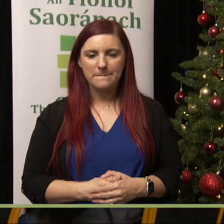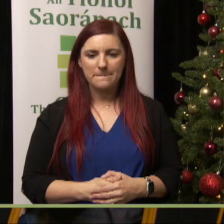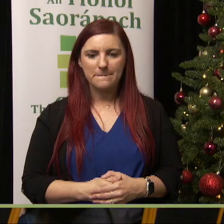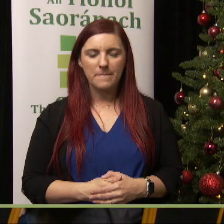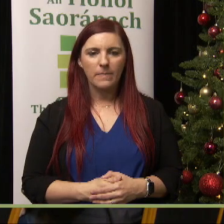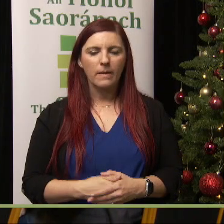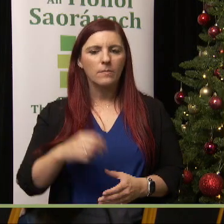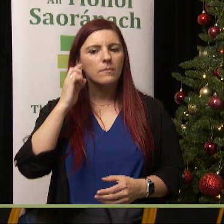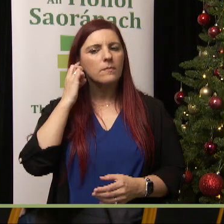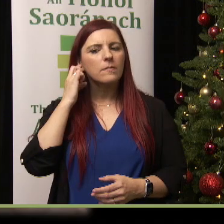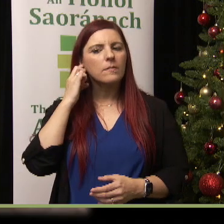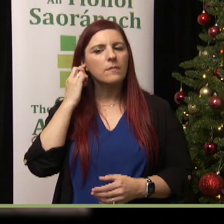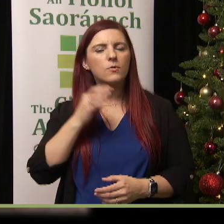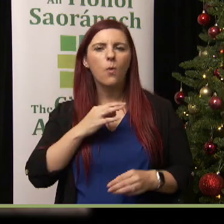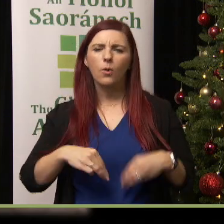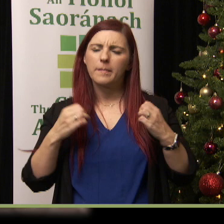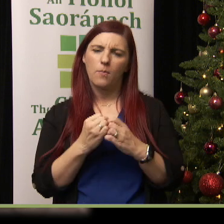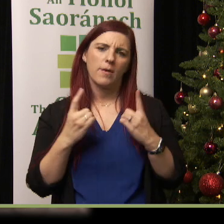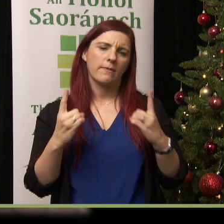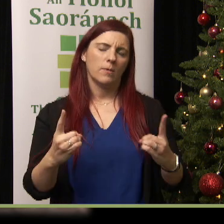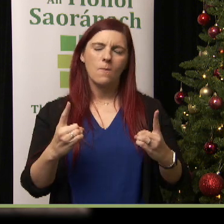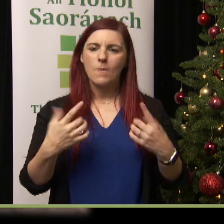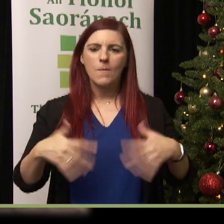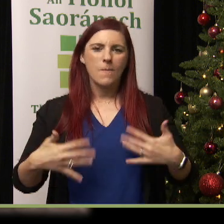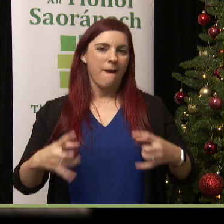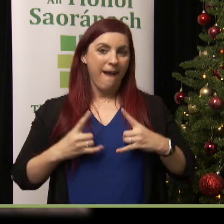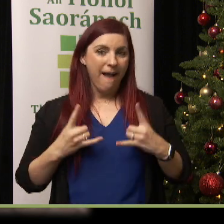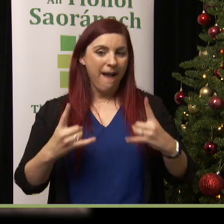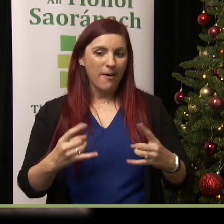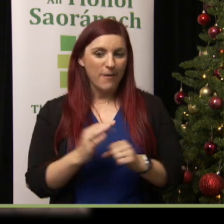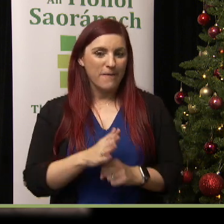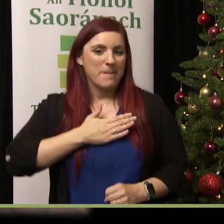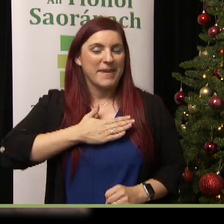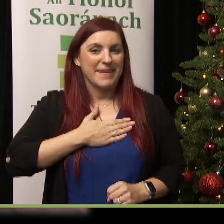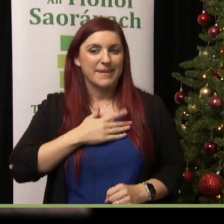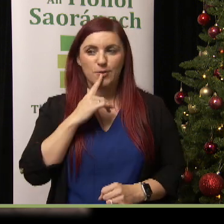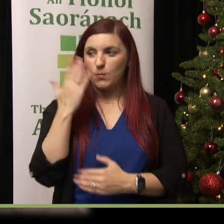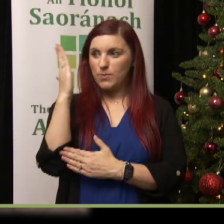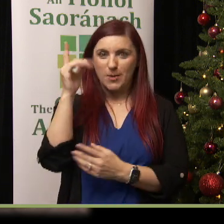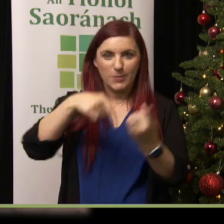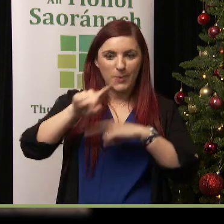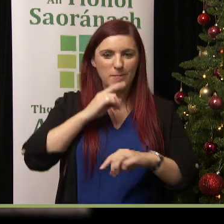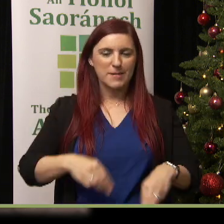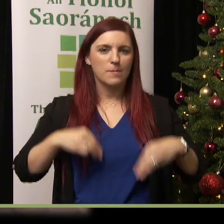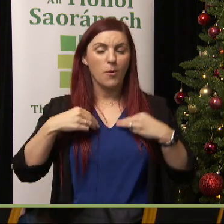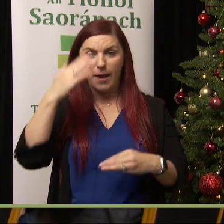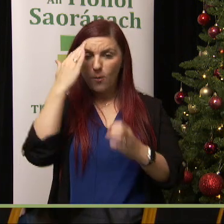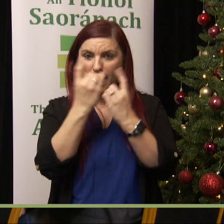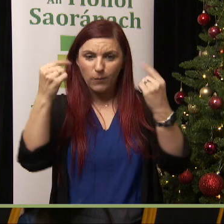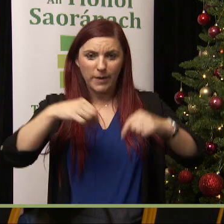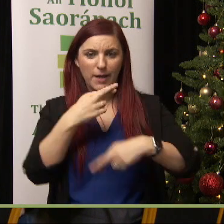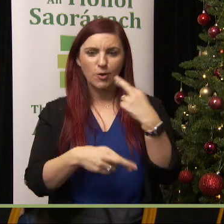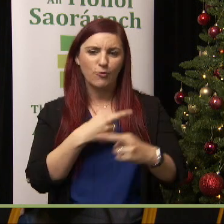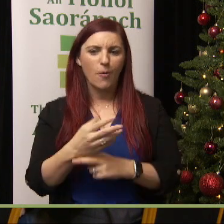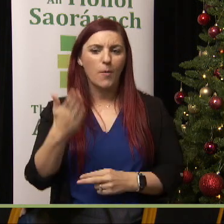So, morning, everybody. It's an absolute honor for me also to present to you this morning. And I know everybody in this room knows